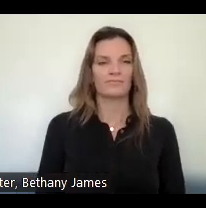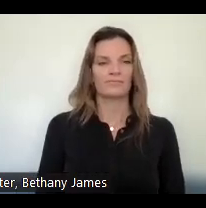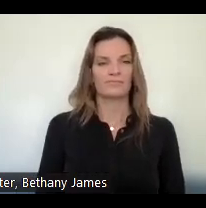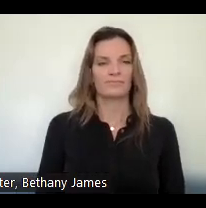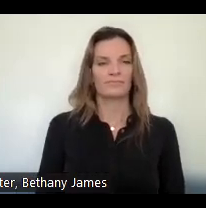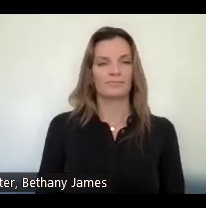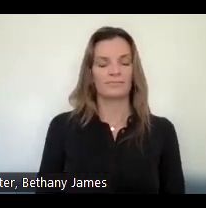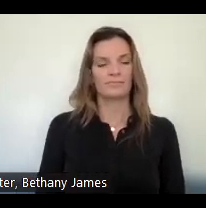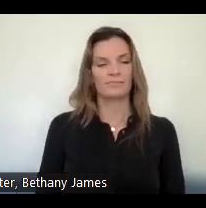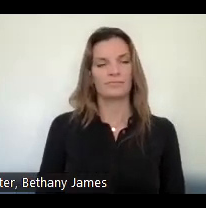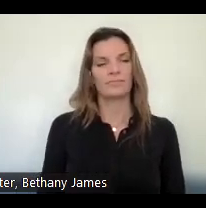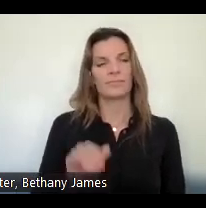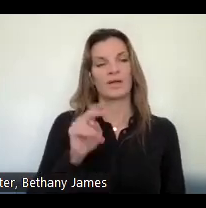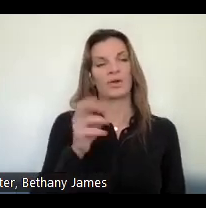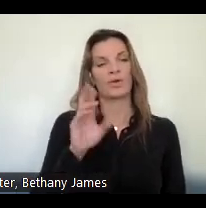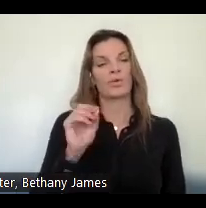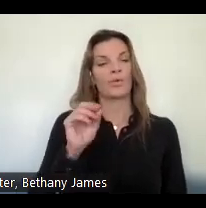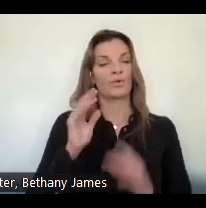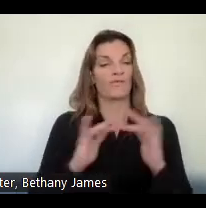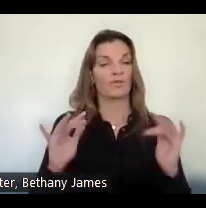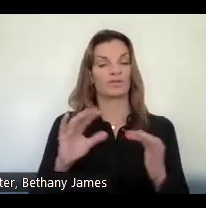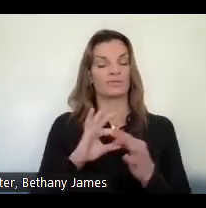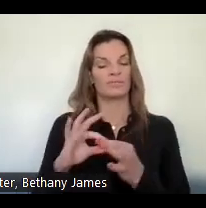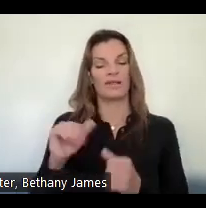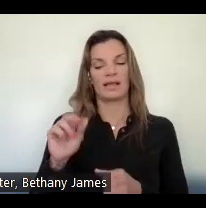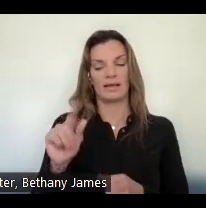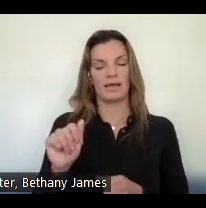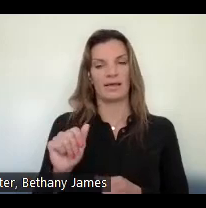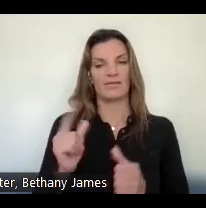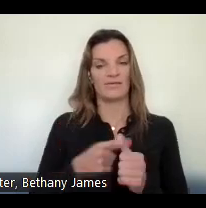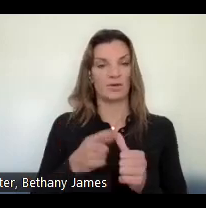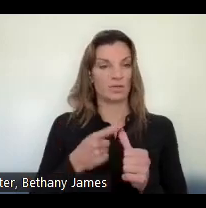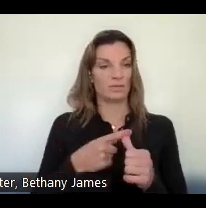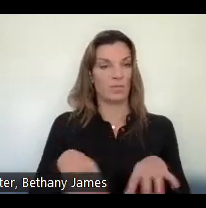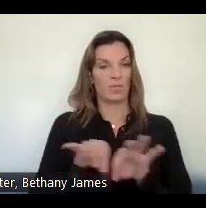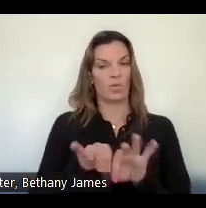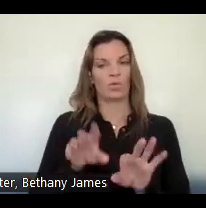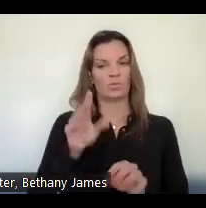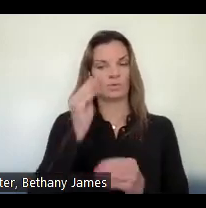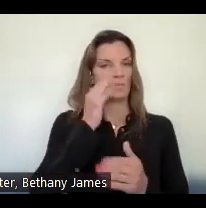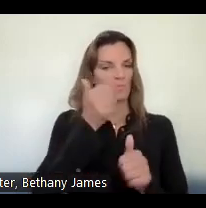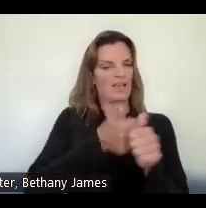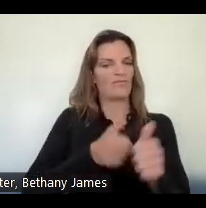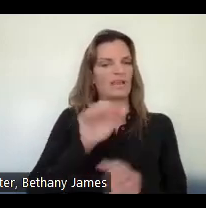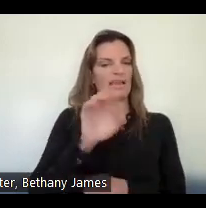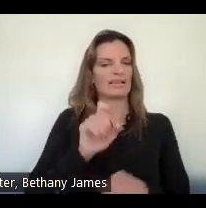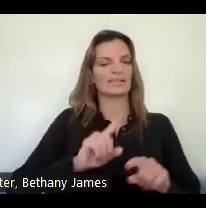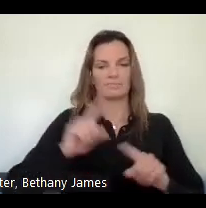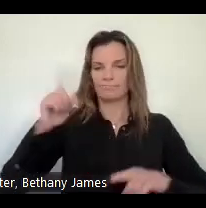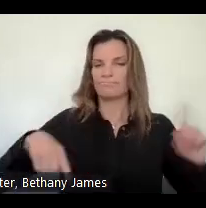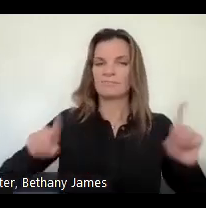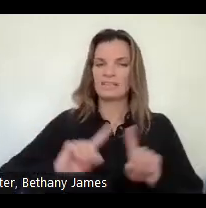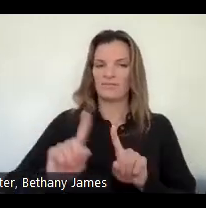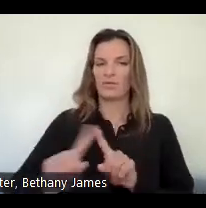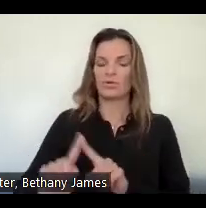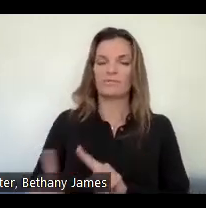right, so neurodiversity and the ADA, I want to first say that it's important to address each case on an individualized basis when it